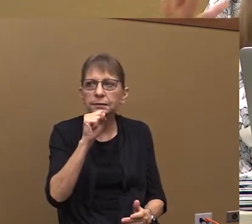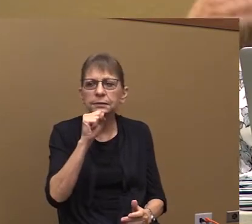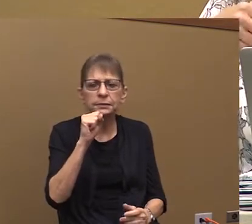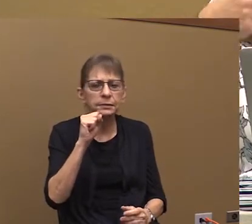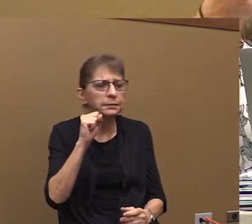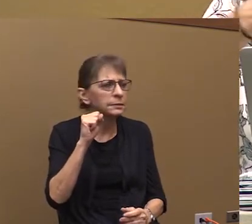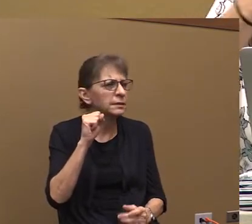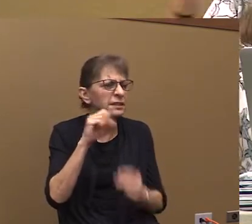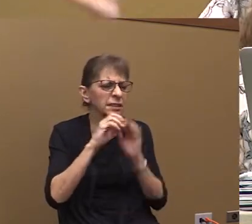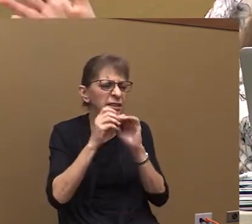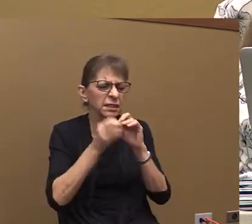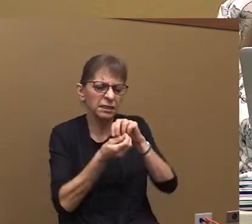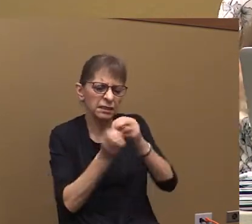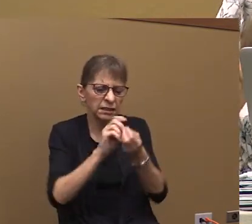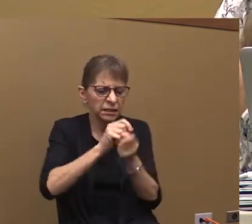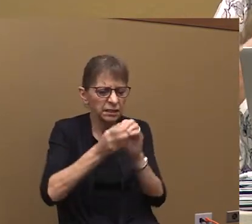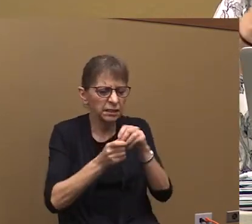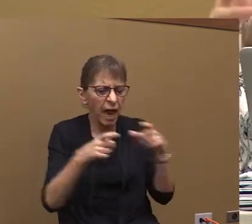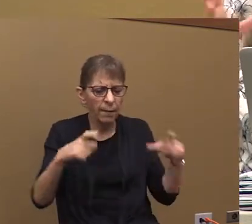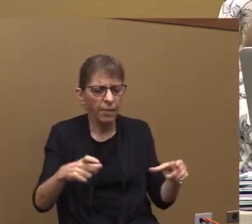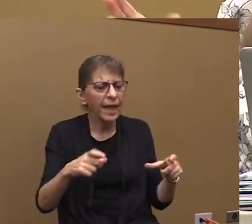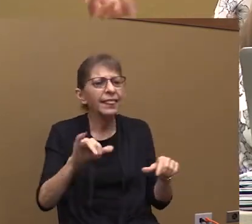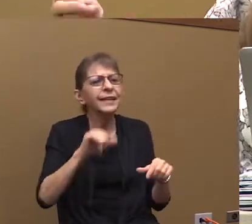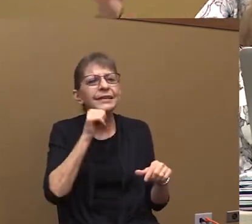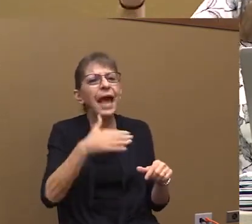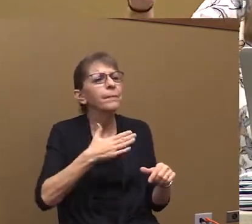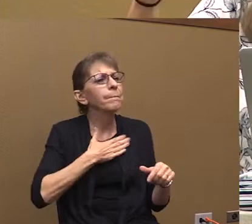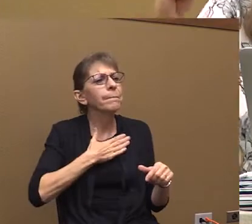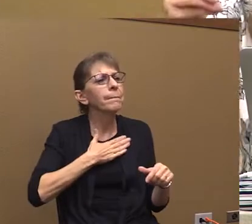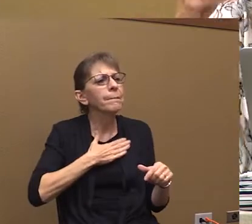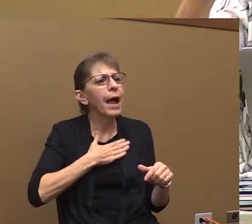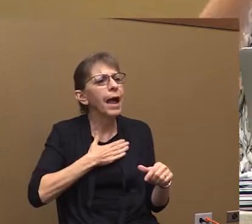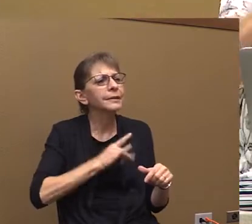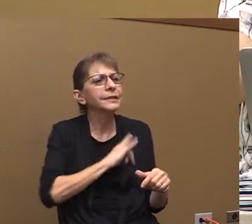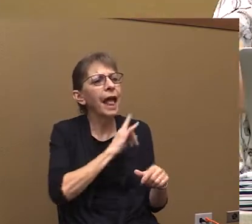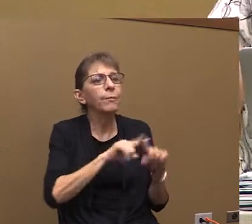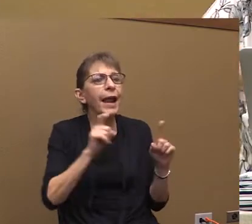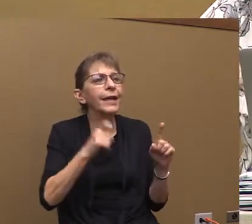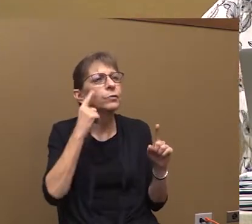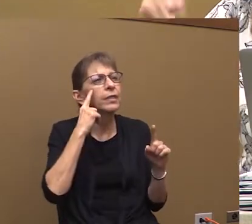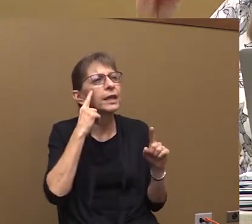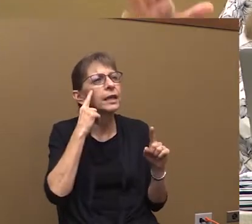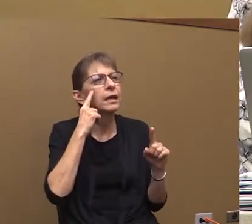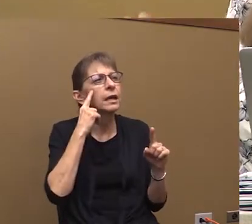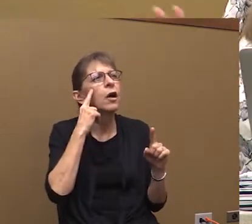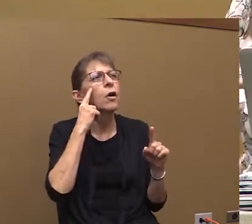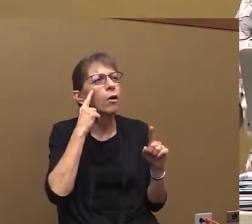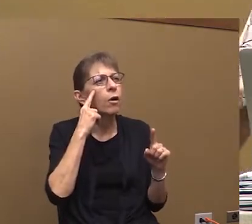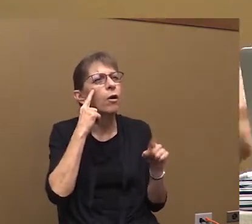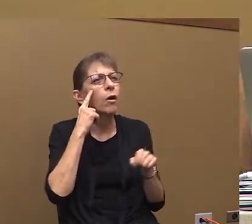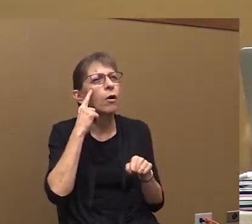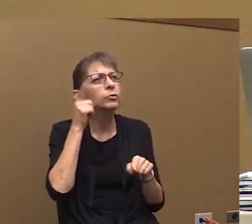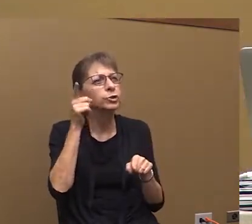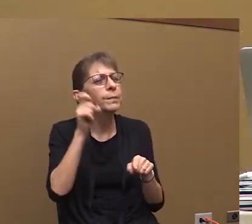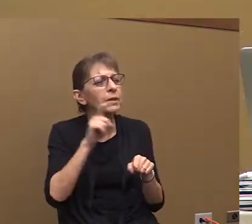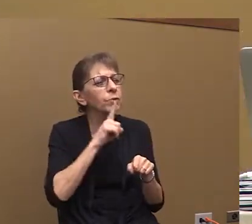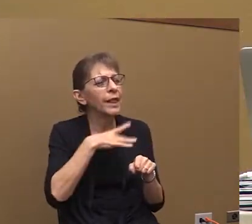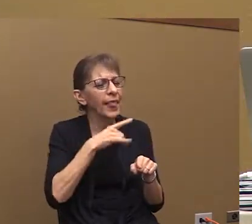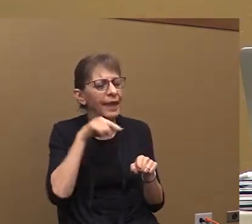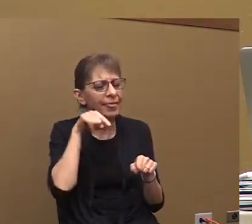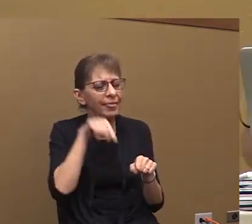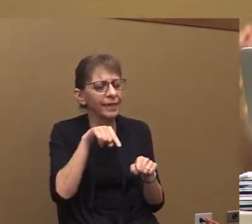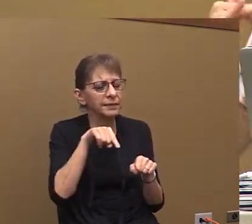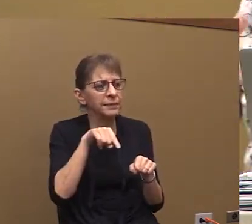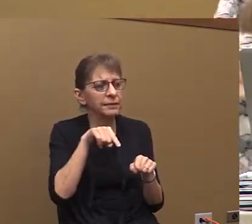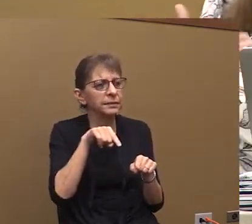obviously this lady liked the dragons riding each other around on the plate, but that wasn't